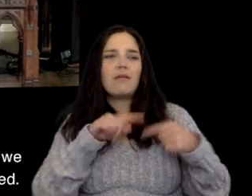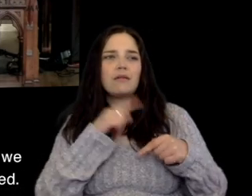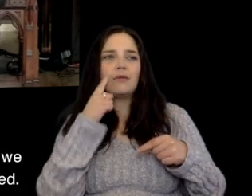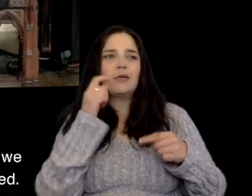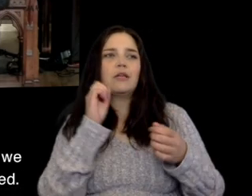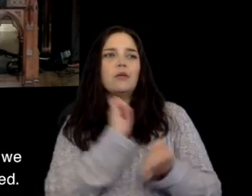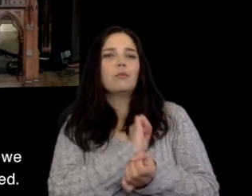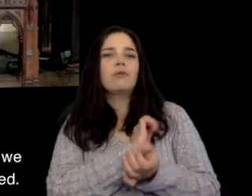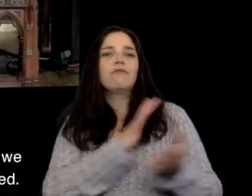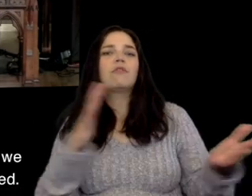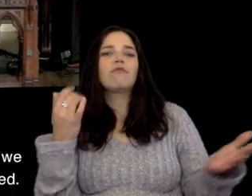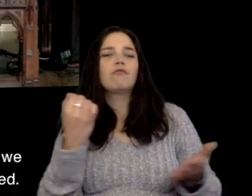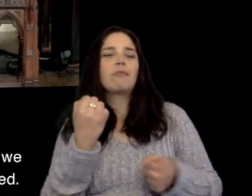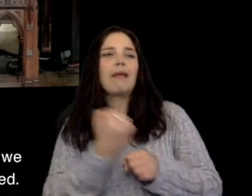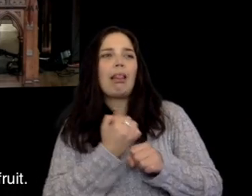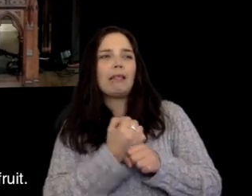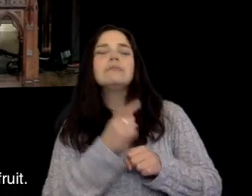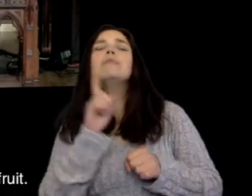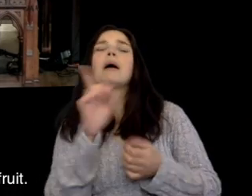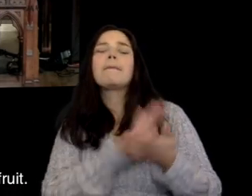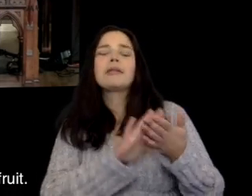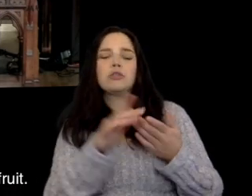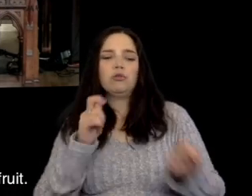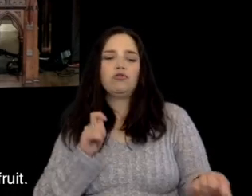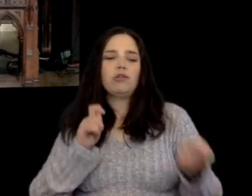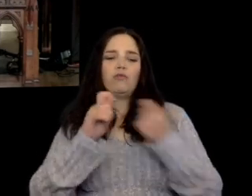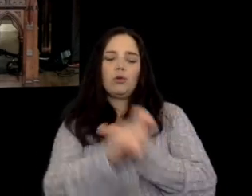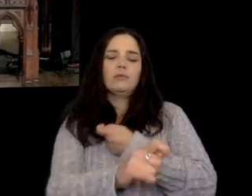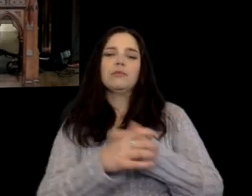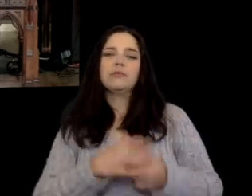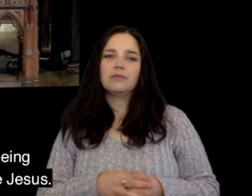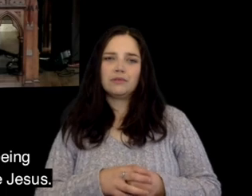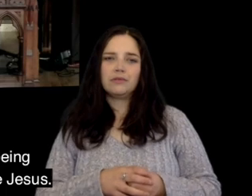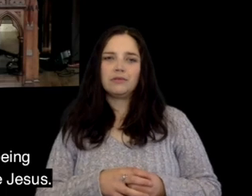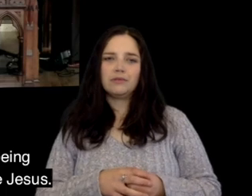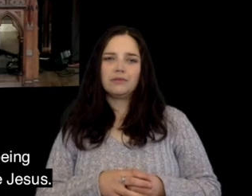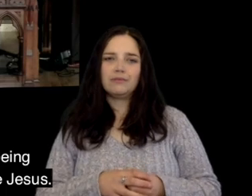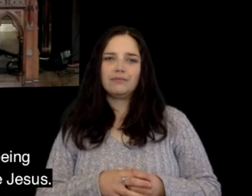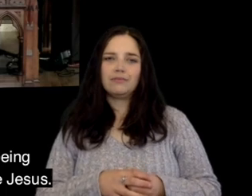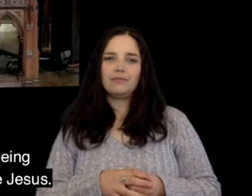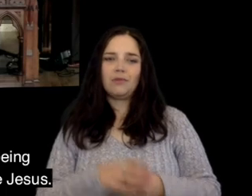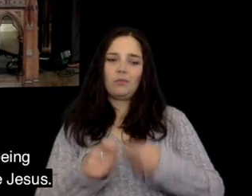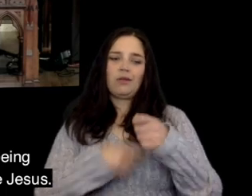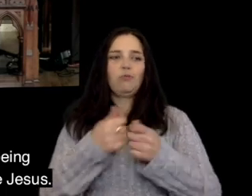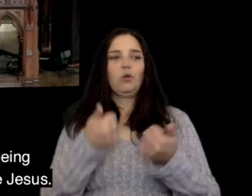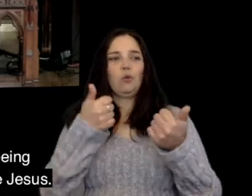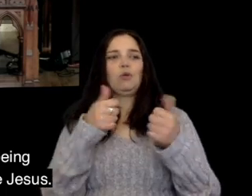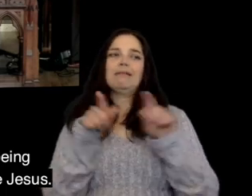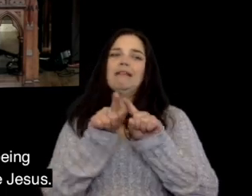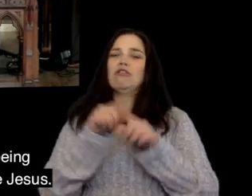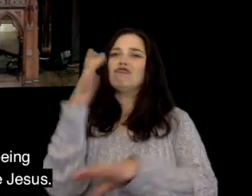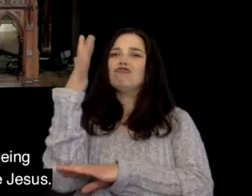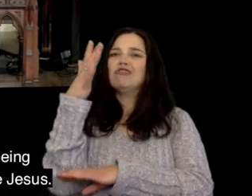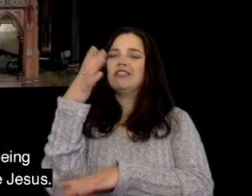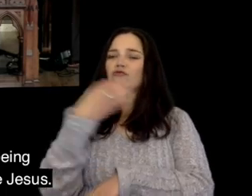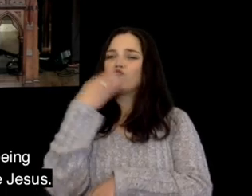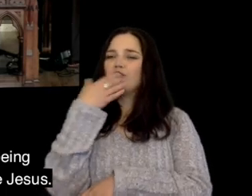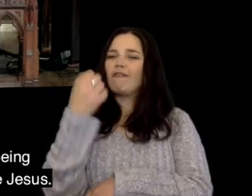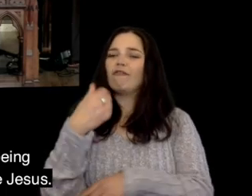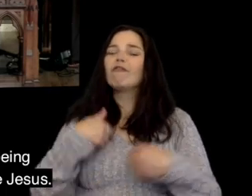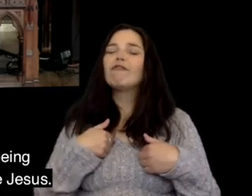that we can be free of guilt. He's saving us that we might be transformed, that we might bear fruit. That's